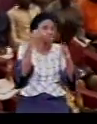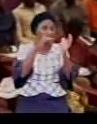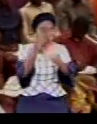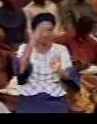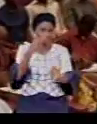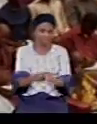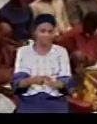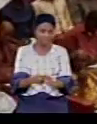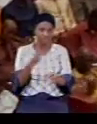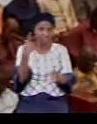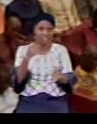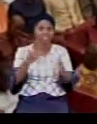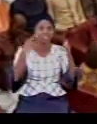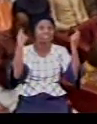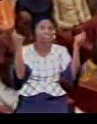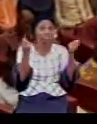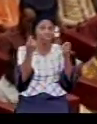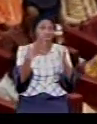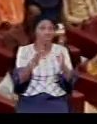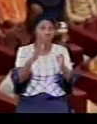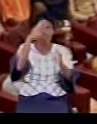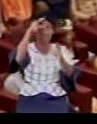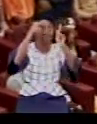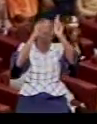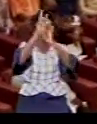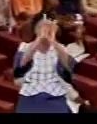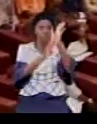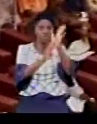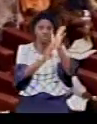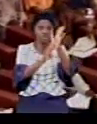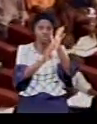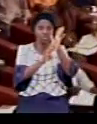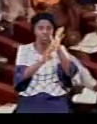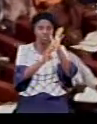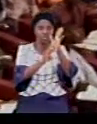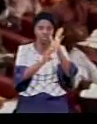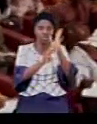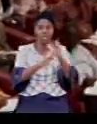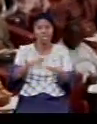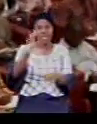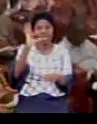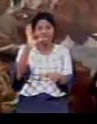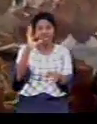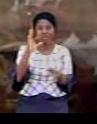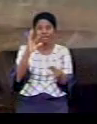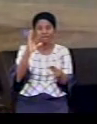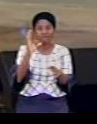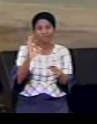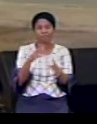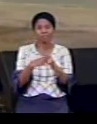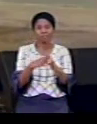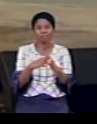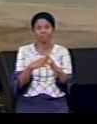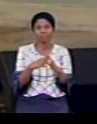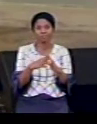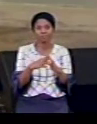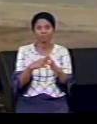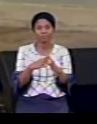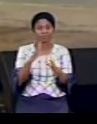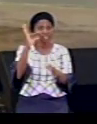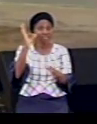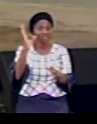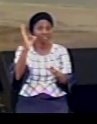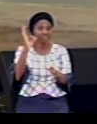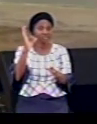The triumph of his will. F, faithfulness to his word.